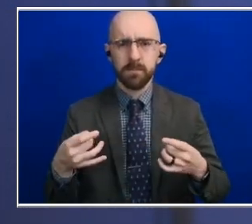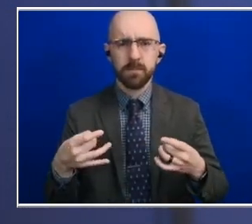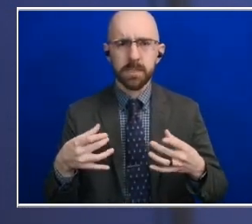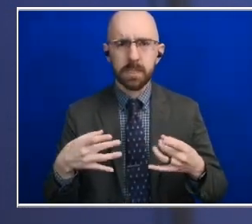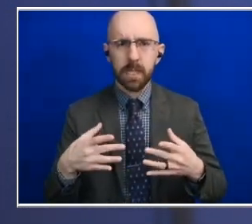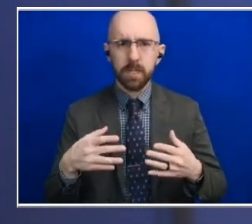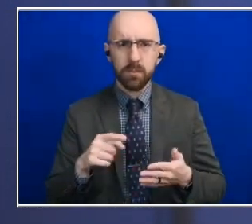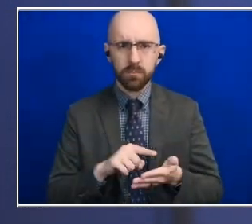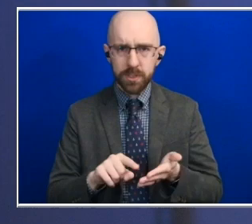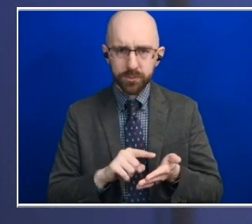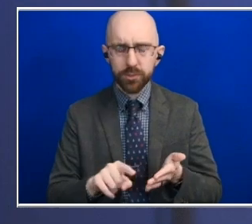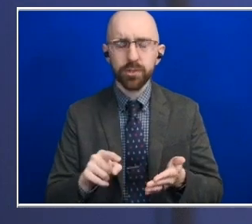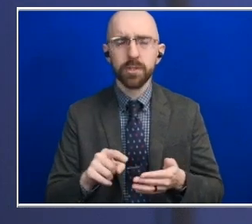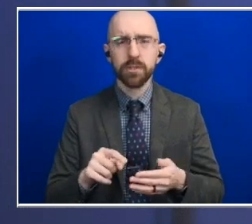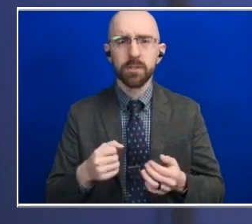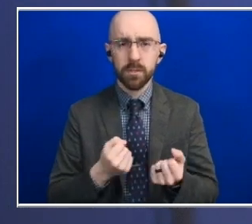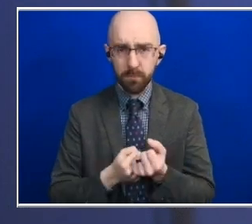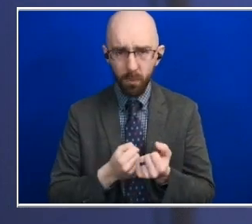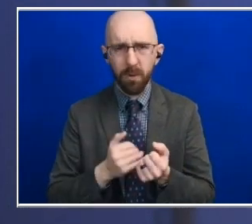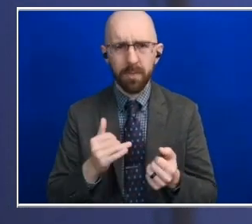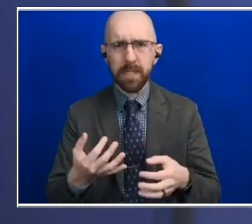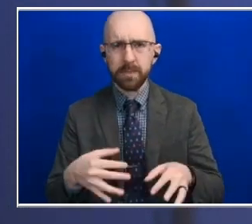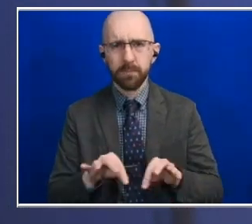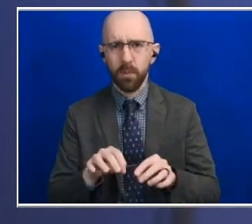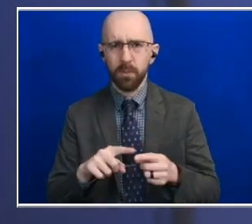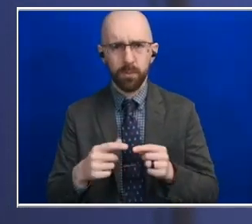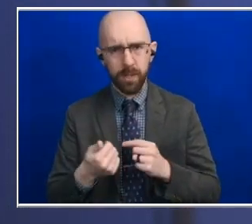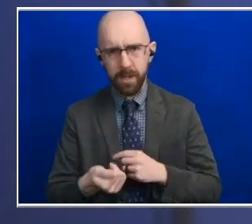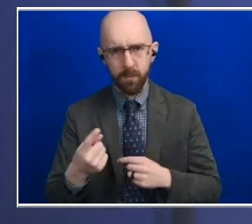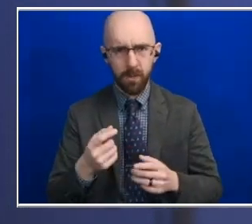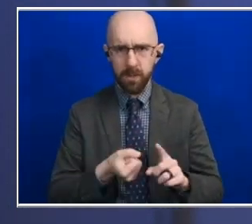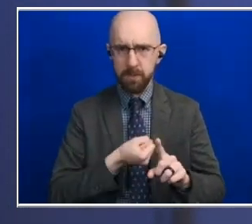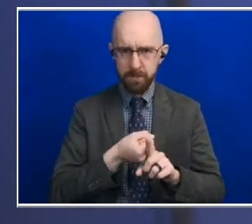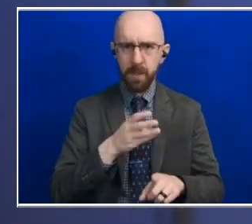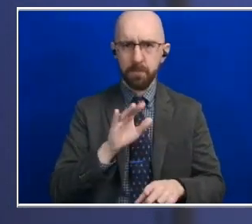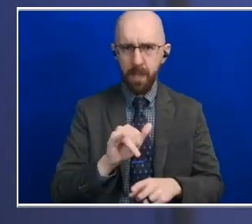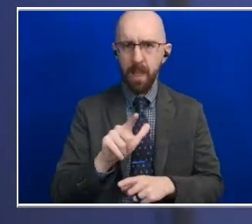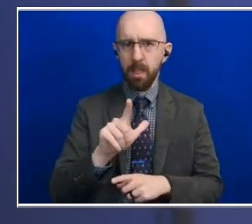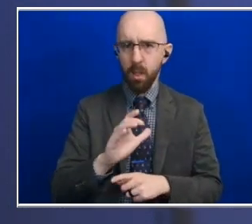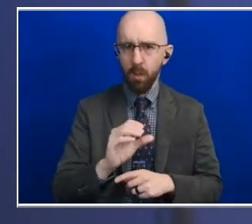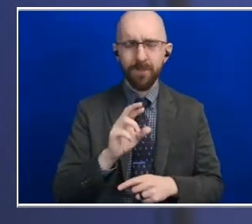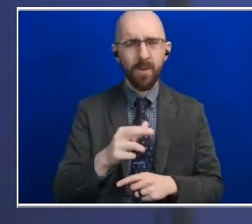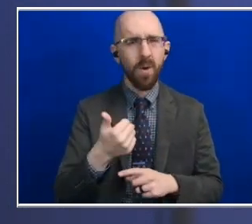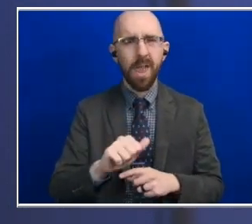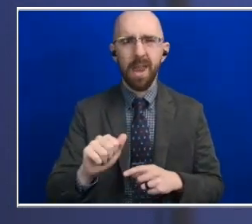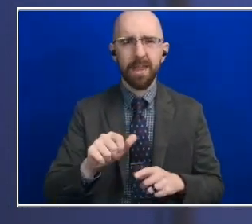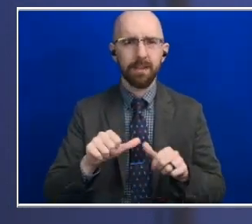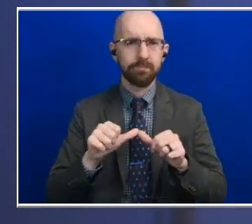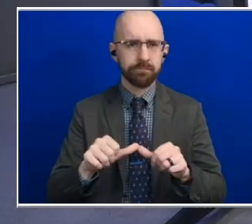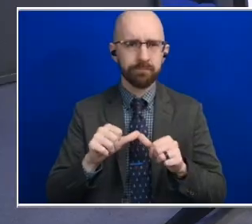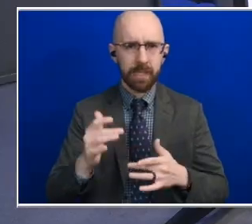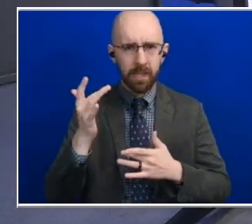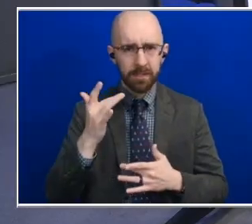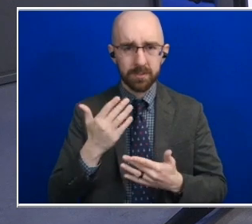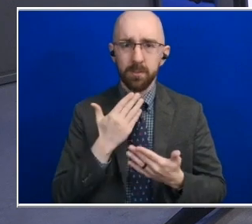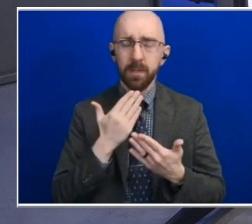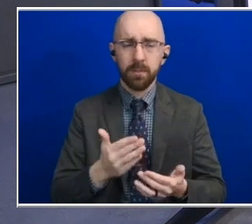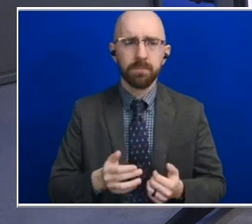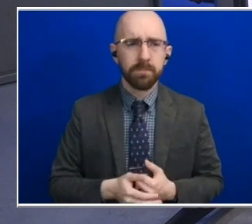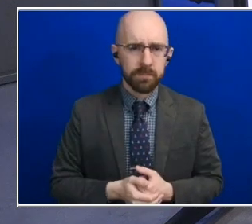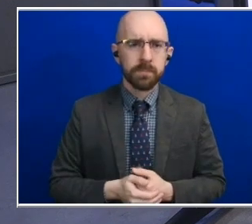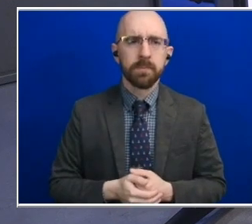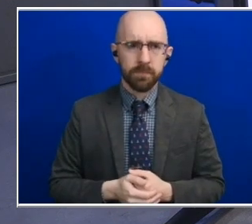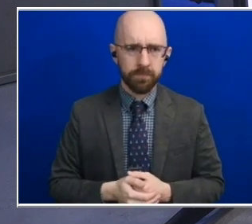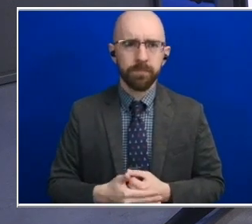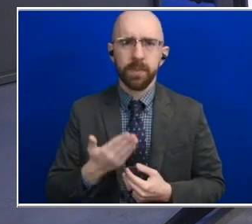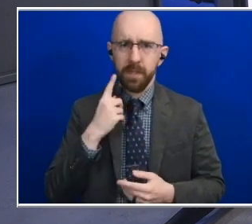support is very important to anyone impacted by long COVID or any chronic and serious illness. So thank you. Thank you, and thanks for the great work the Turning Point